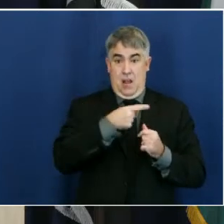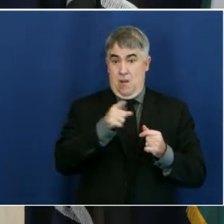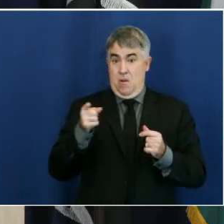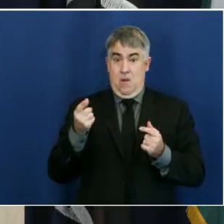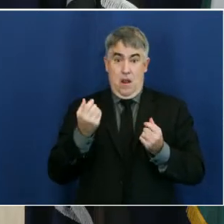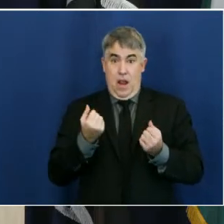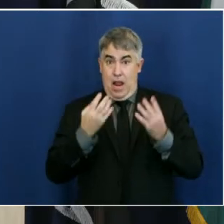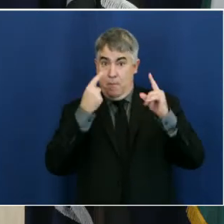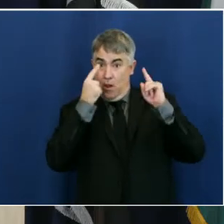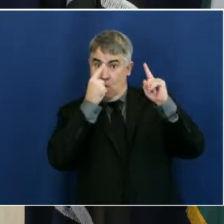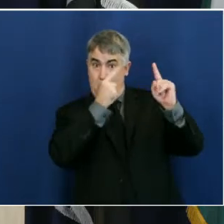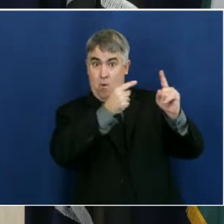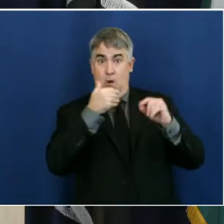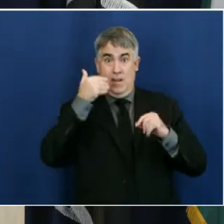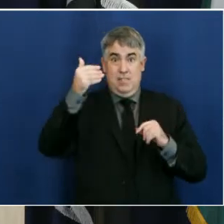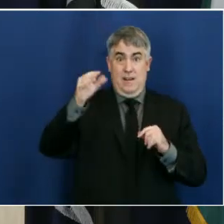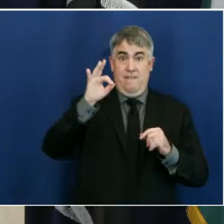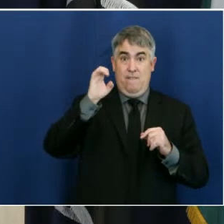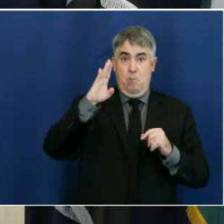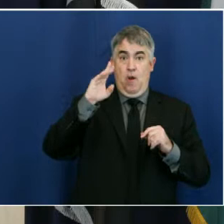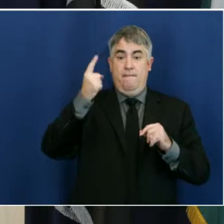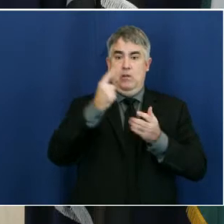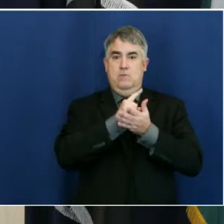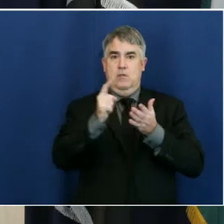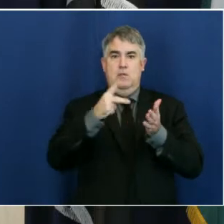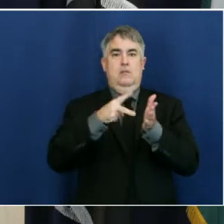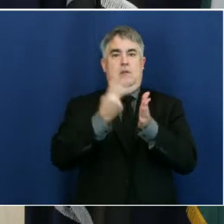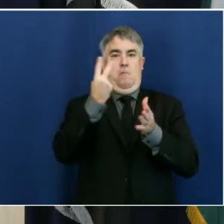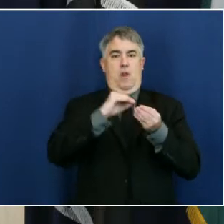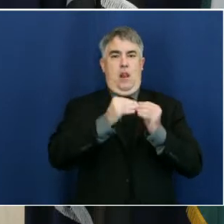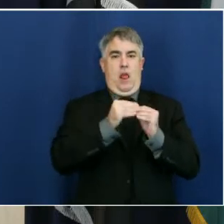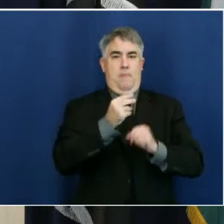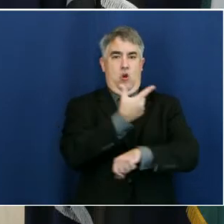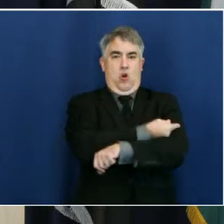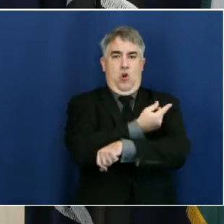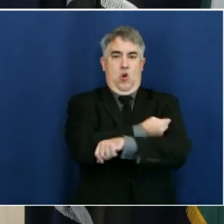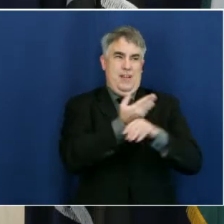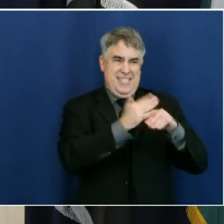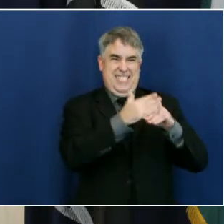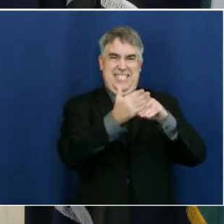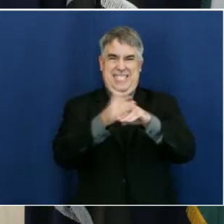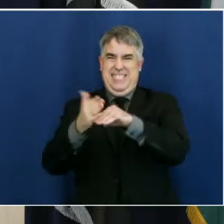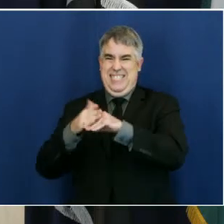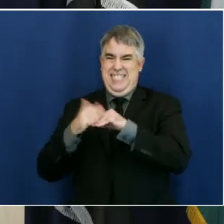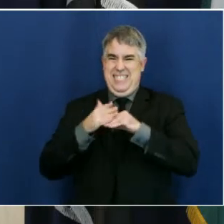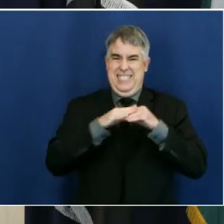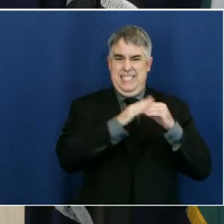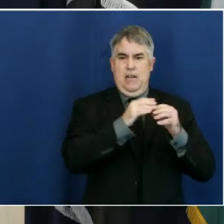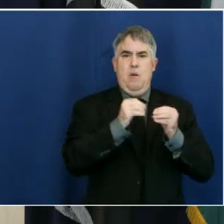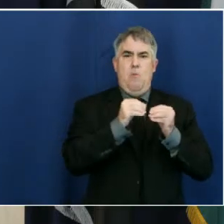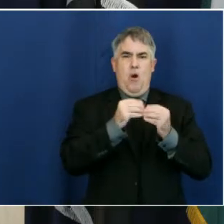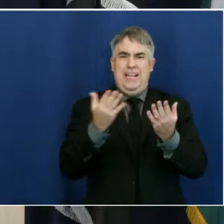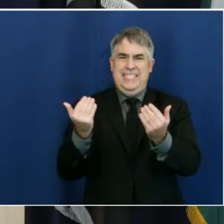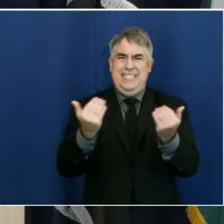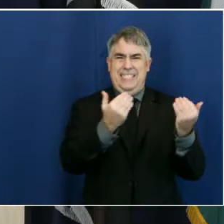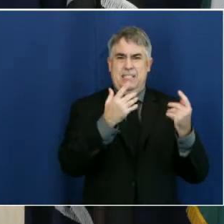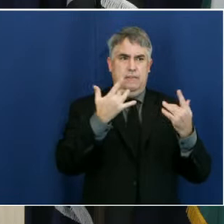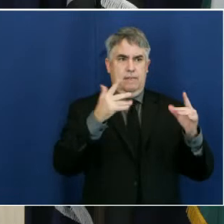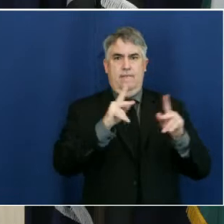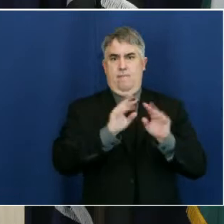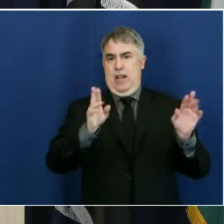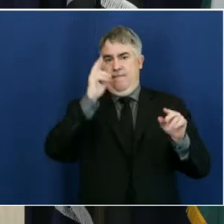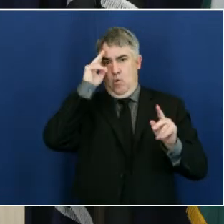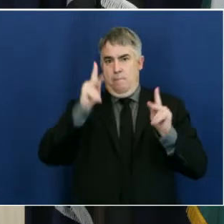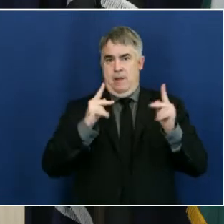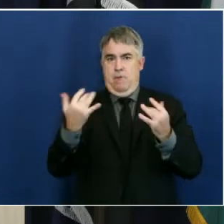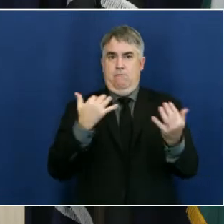1st to ensure the maximum convenience and locations for people to be able to receive vaccines. And as we add